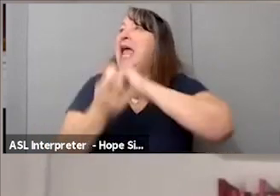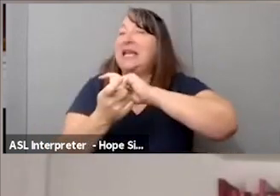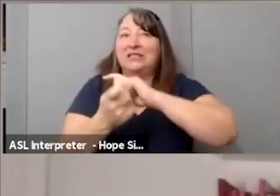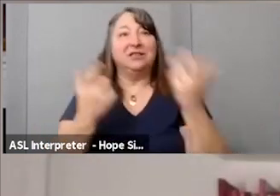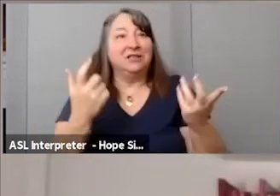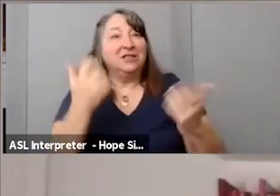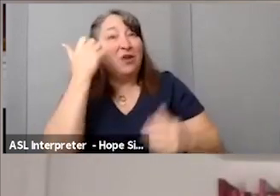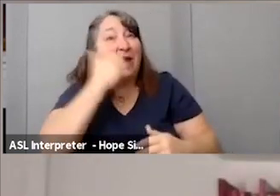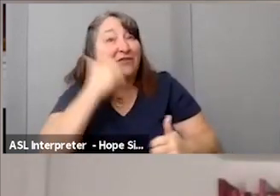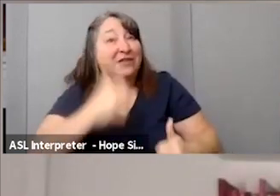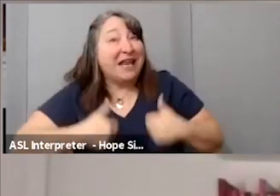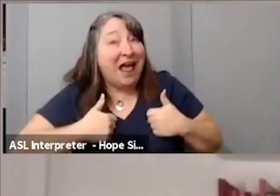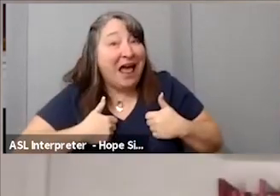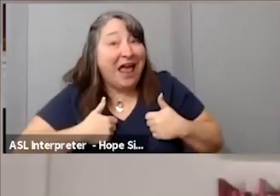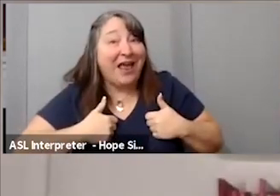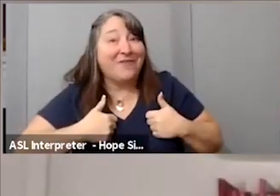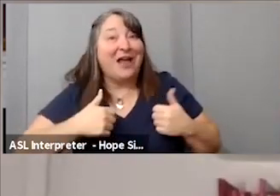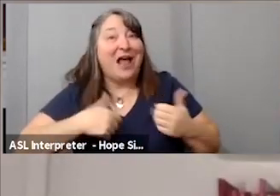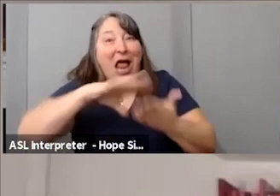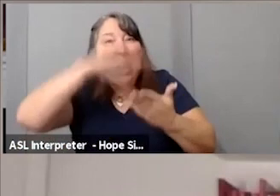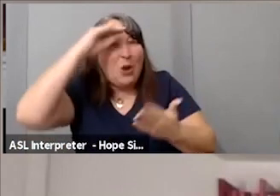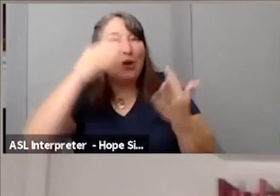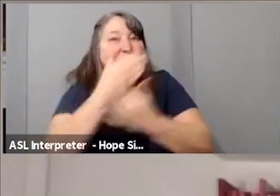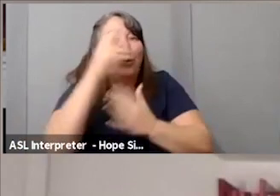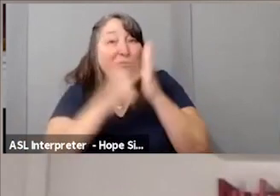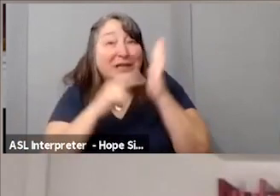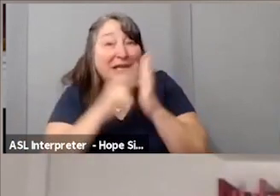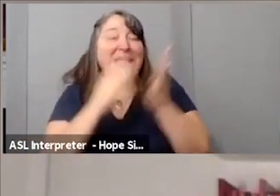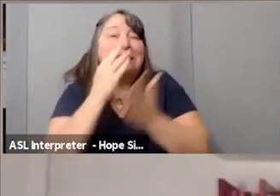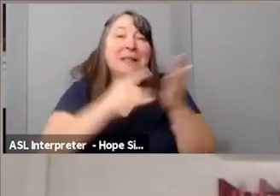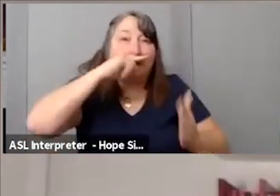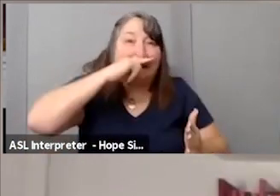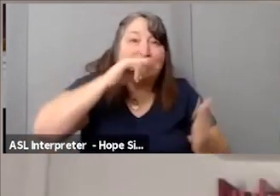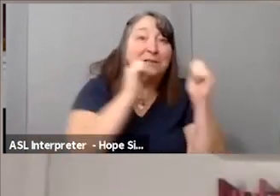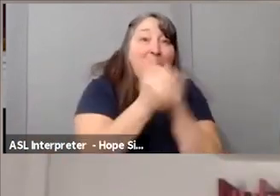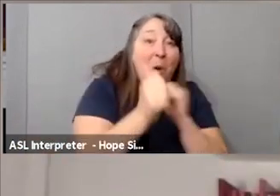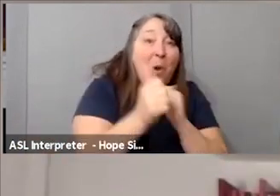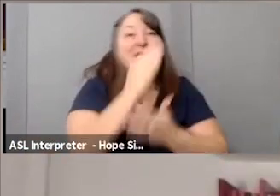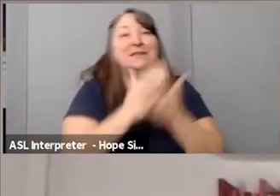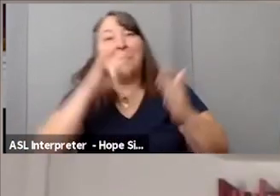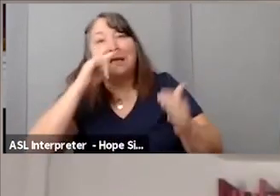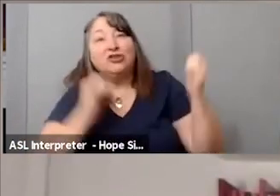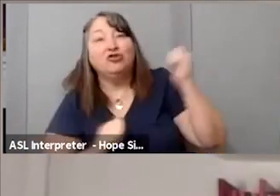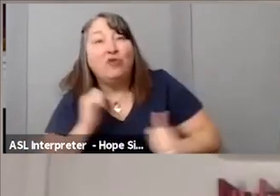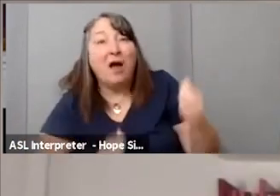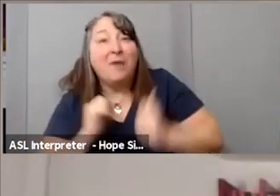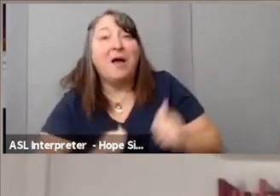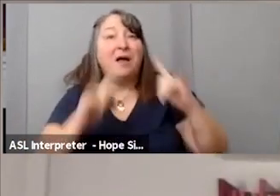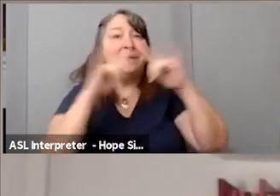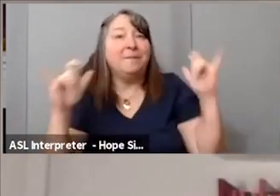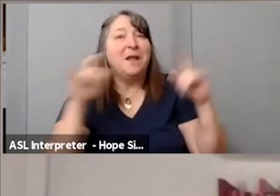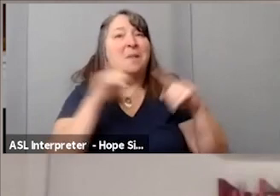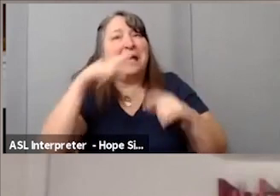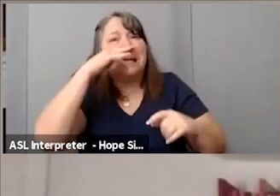me, that was through reading. For some kids, it's through sports. For other kids, it's through drama and acting, and encouraging kids to think about their own lives and their